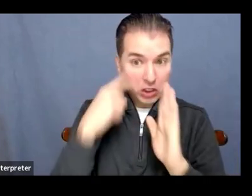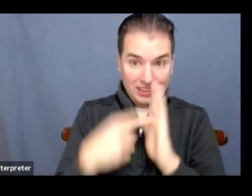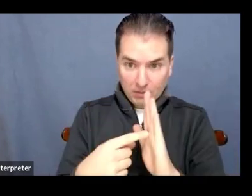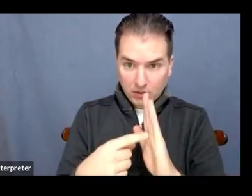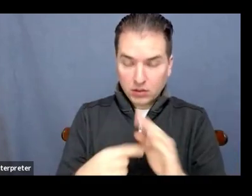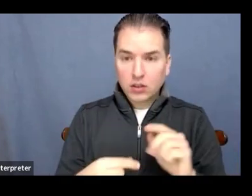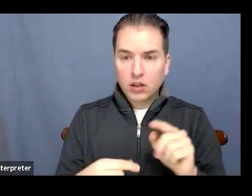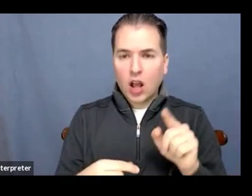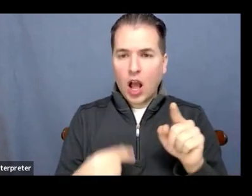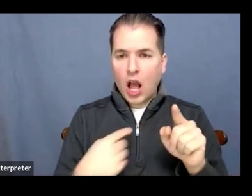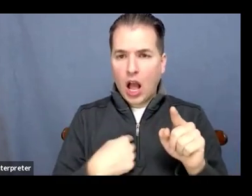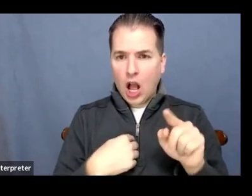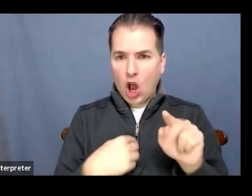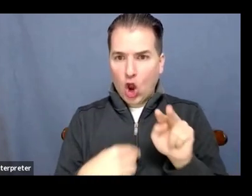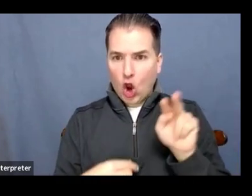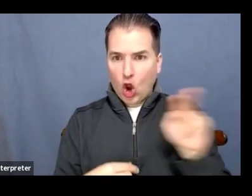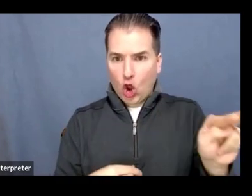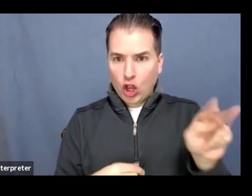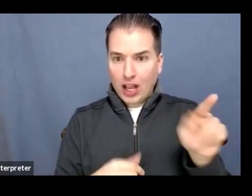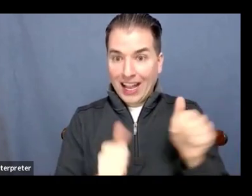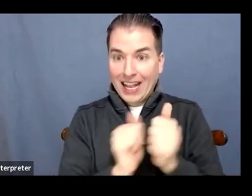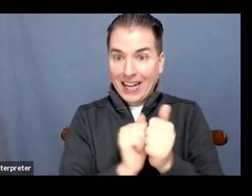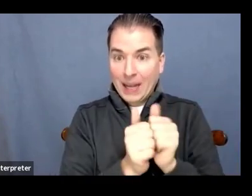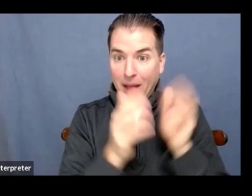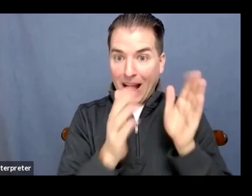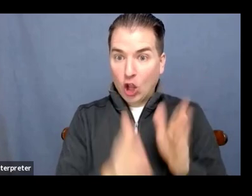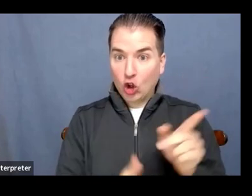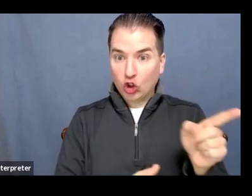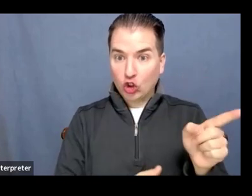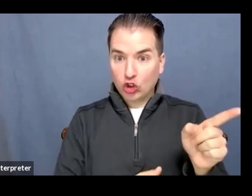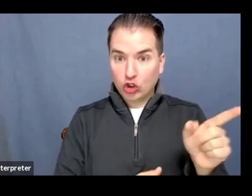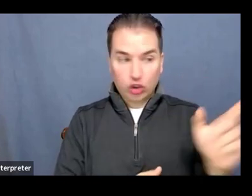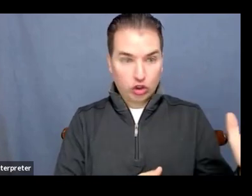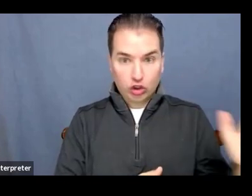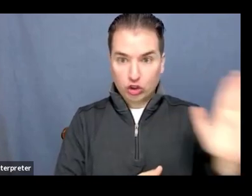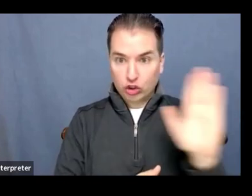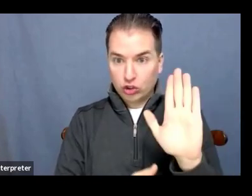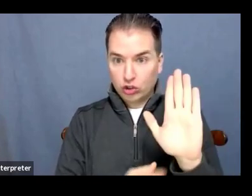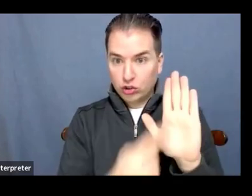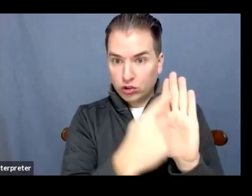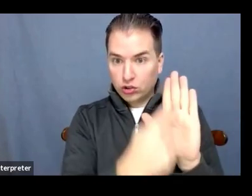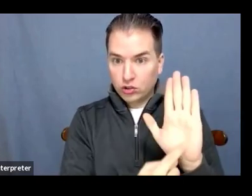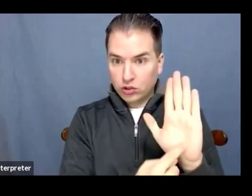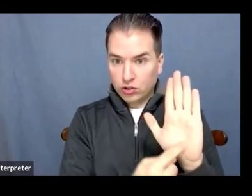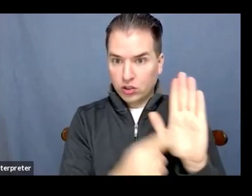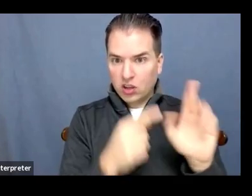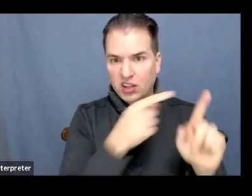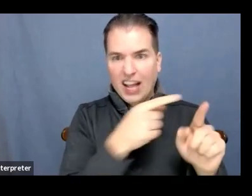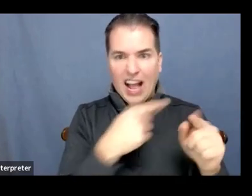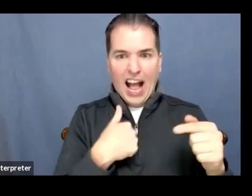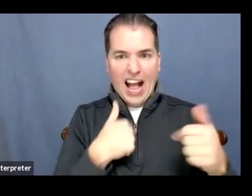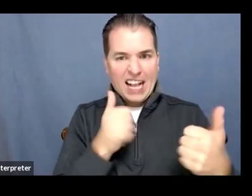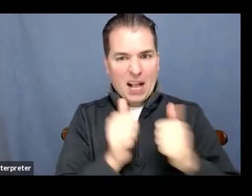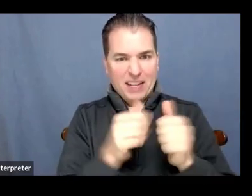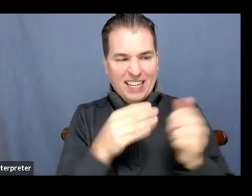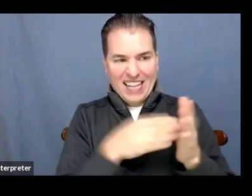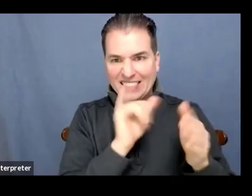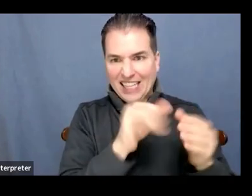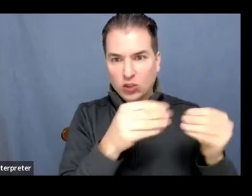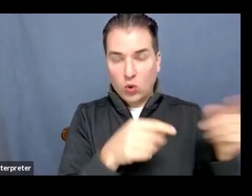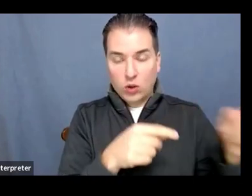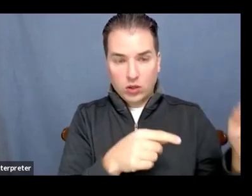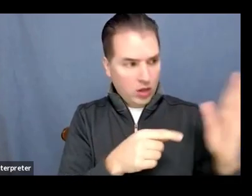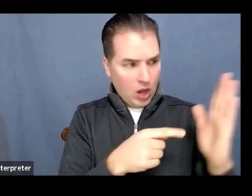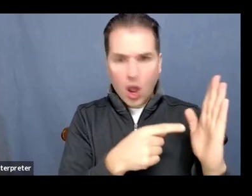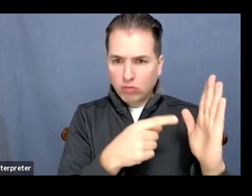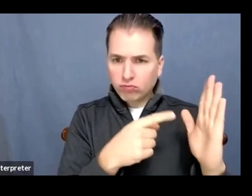positive light and ask people if that interests them, and then talk about your store or your business anonymously and then compare